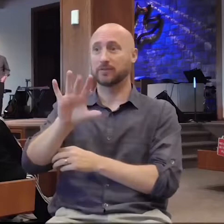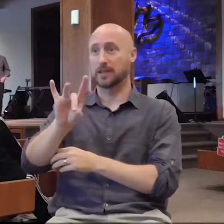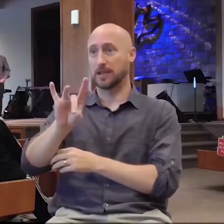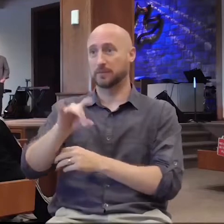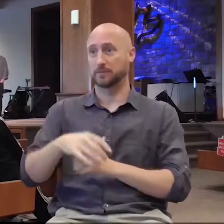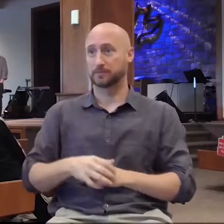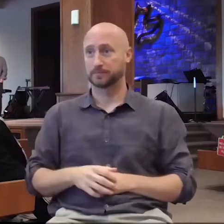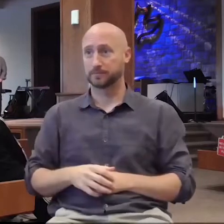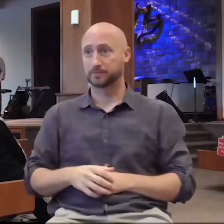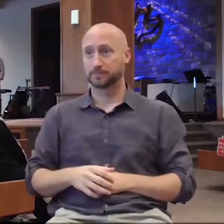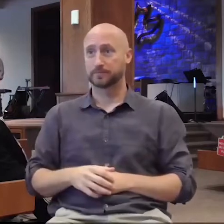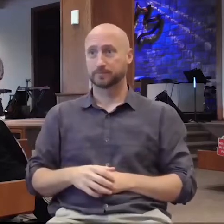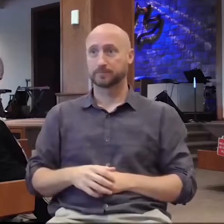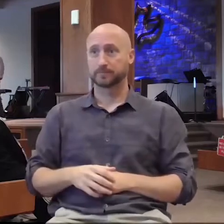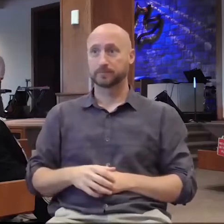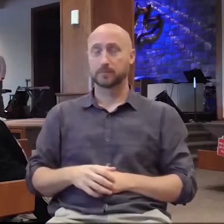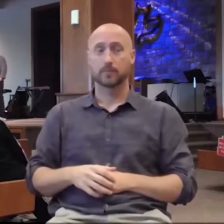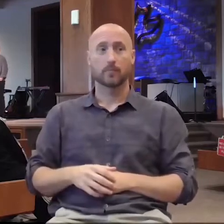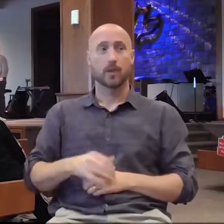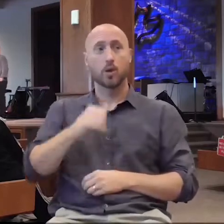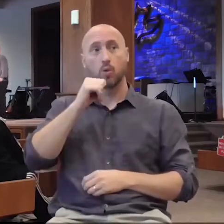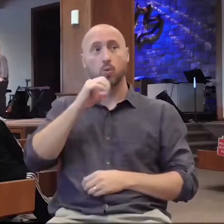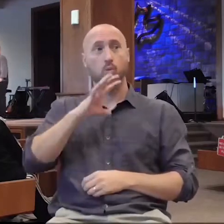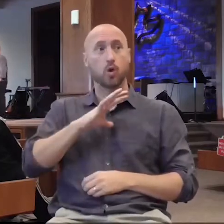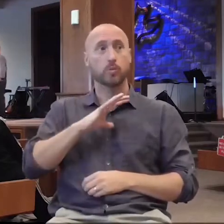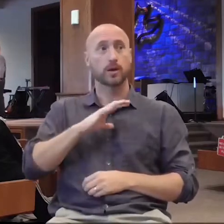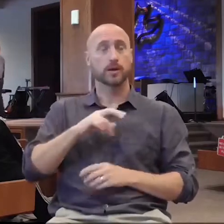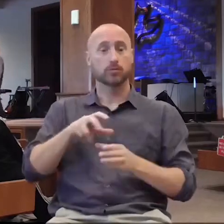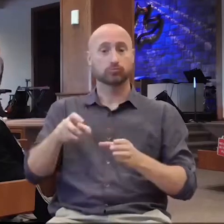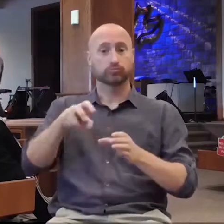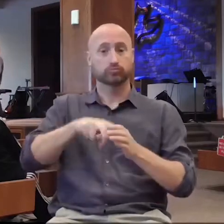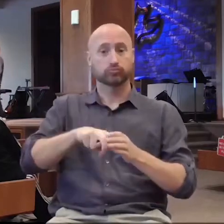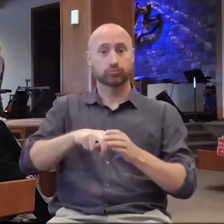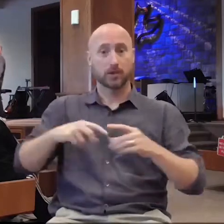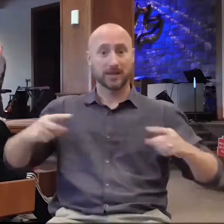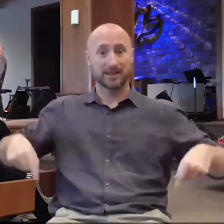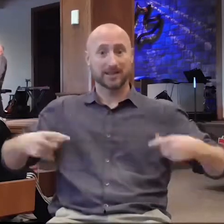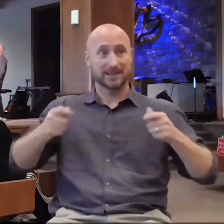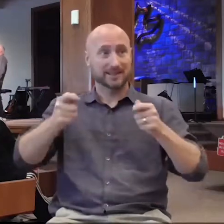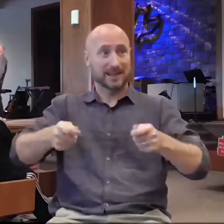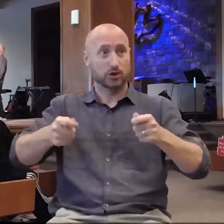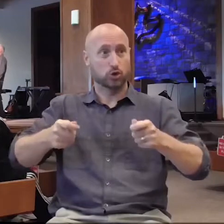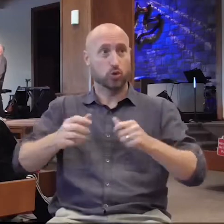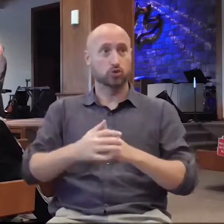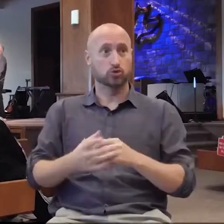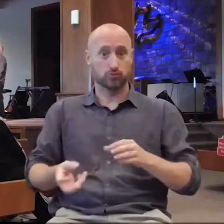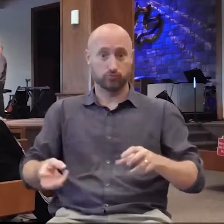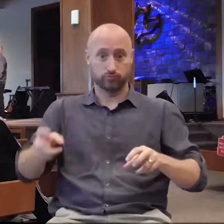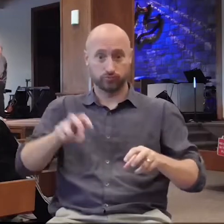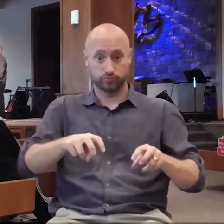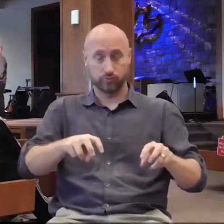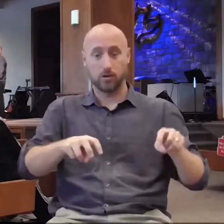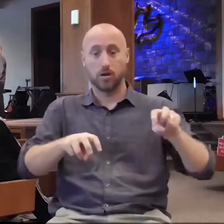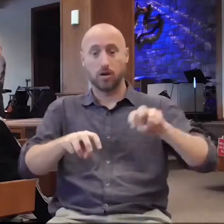1758. Woman's riding in a stagecoach. And as she gets in, there's a man sitting across from